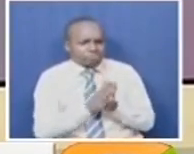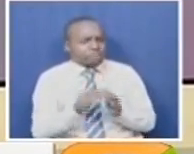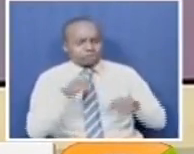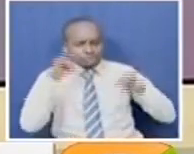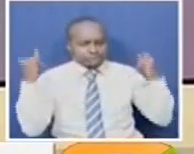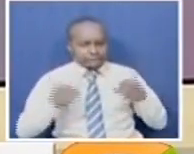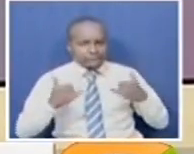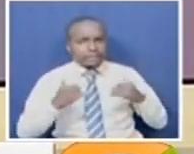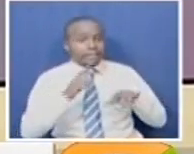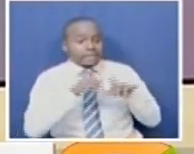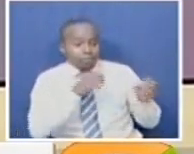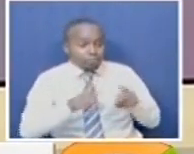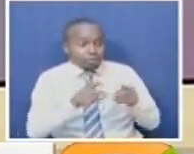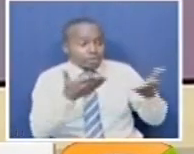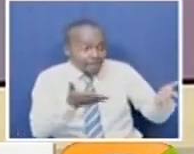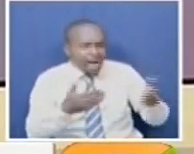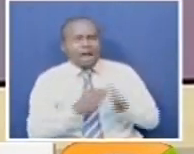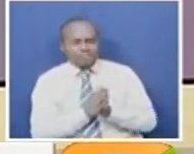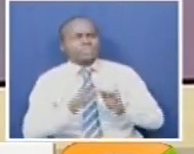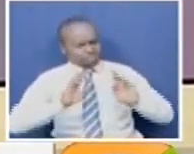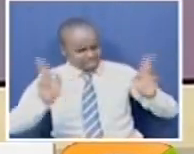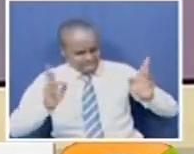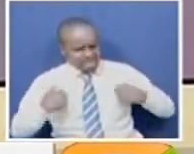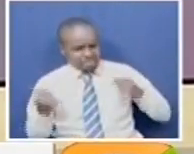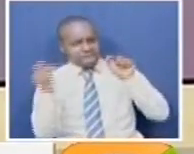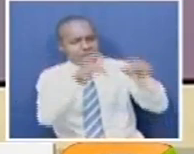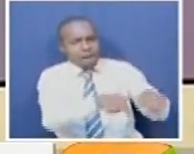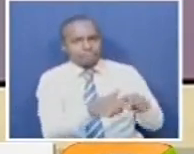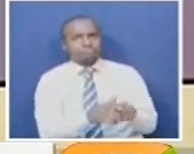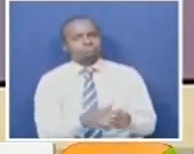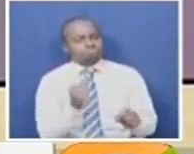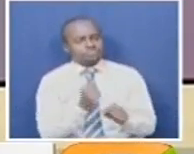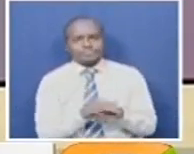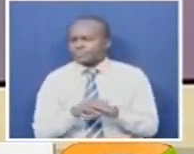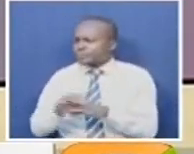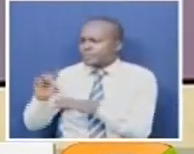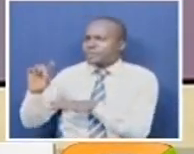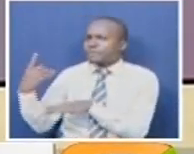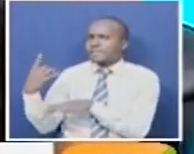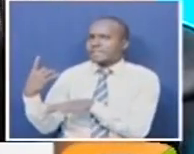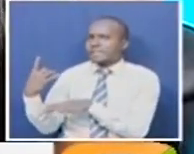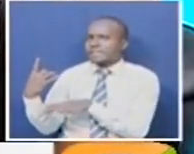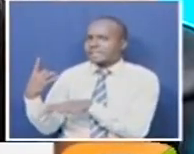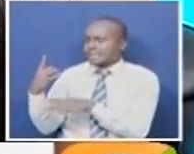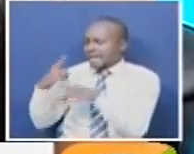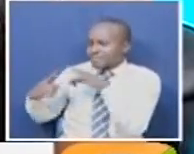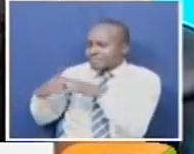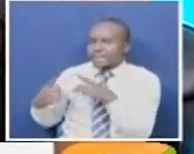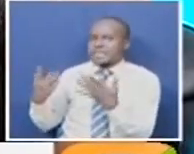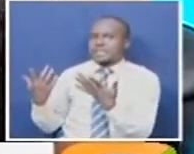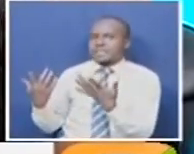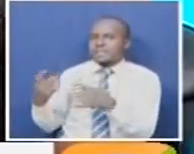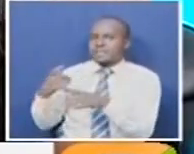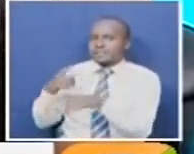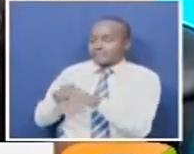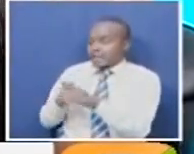when the opportunity was there, I was like, yes, send me to the city mortuary. And yeah, what was your first? What was your first experience, you know,